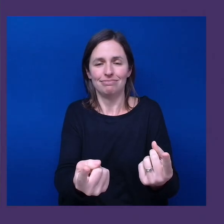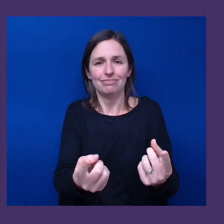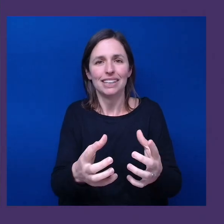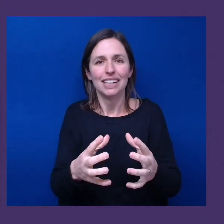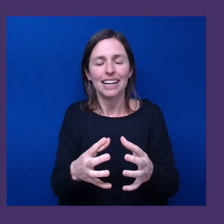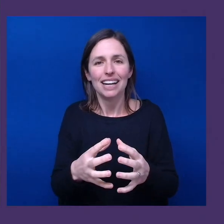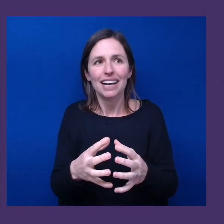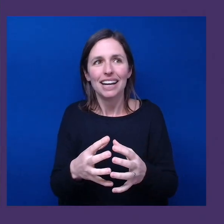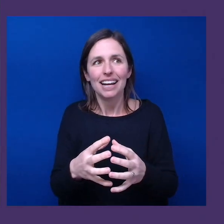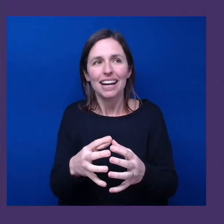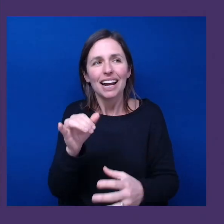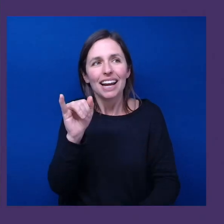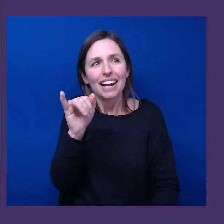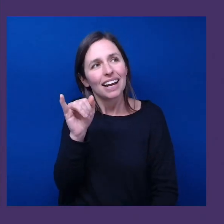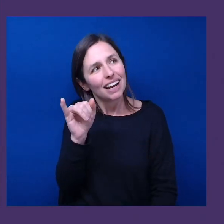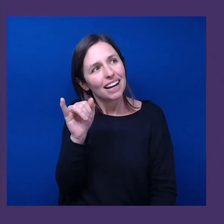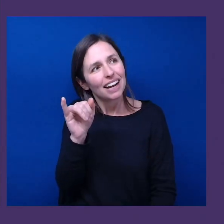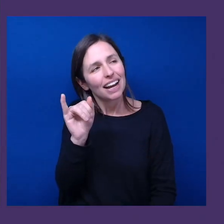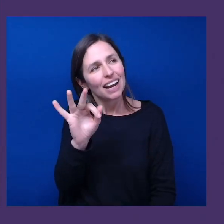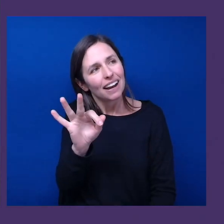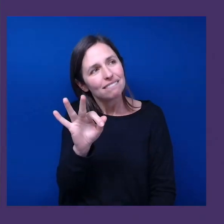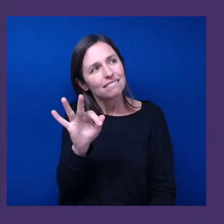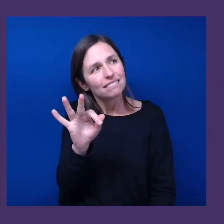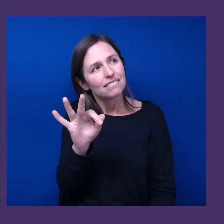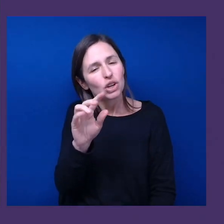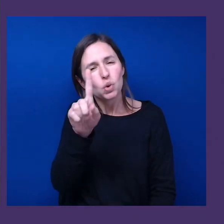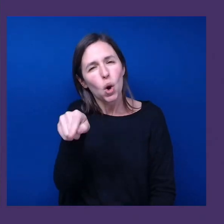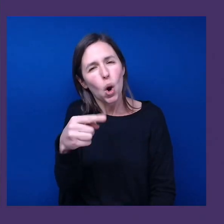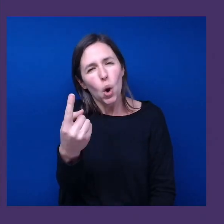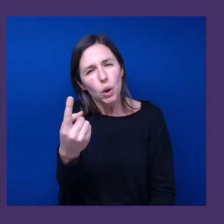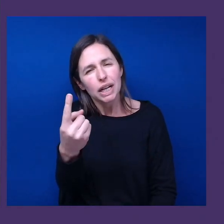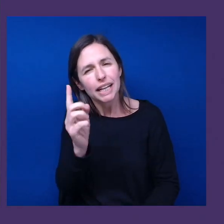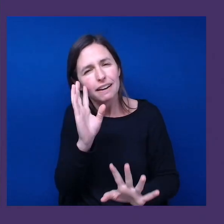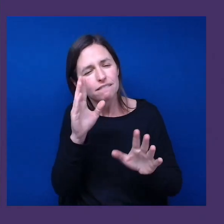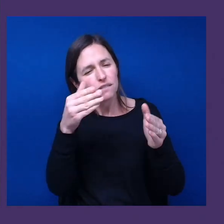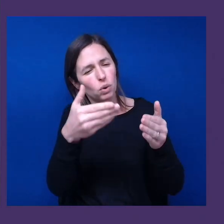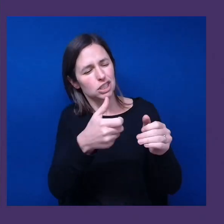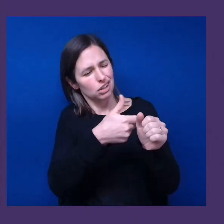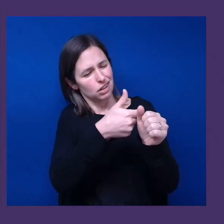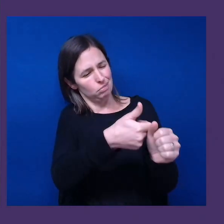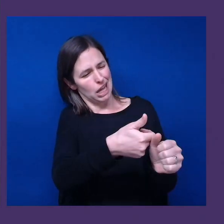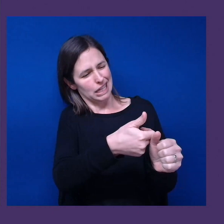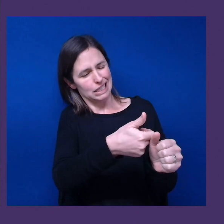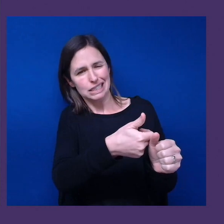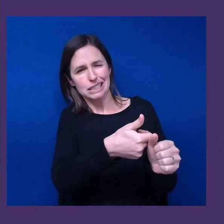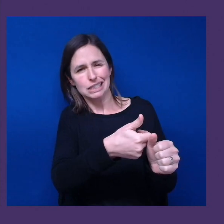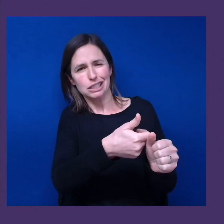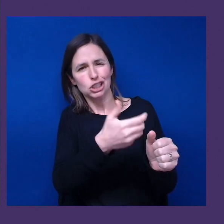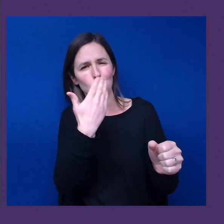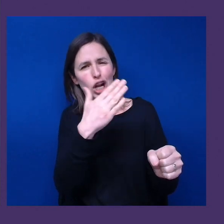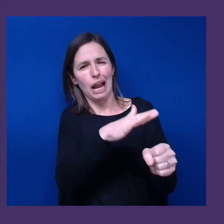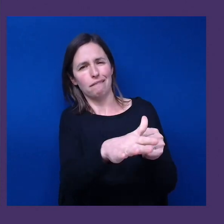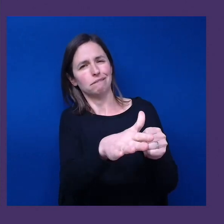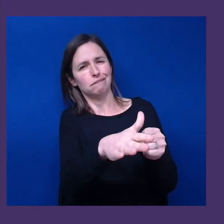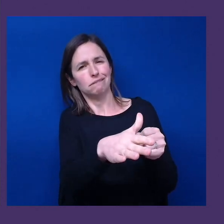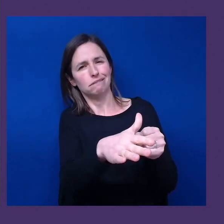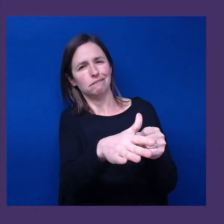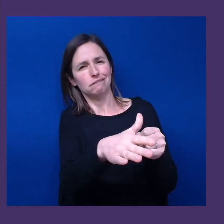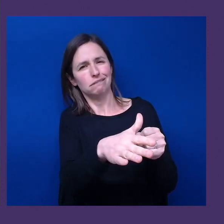if you only concentrate on compliant and